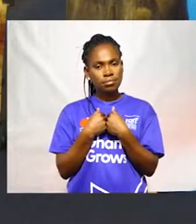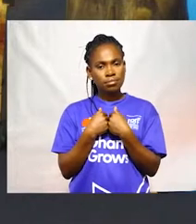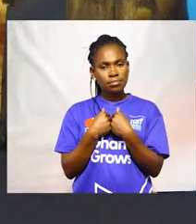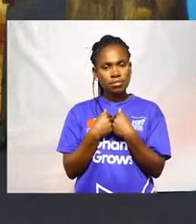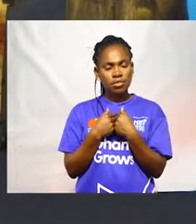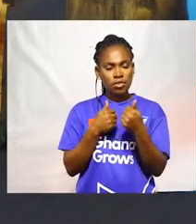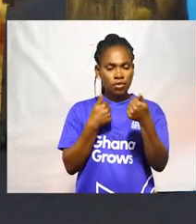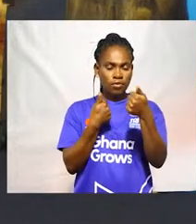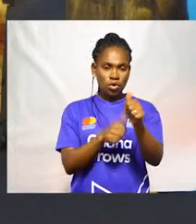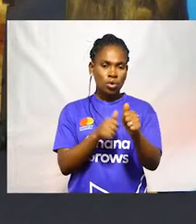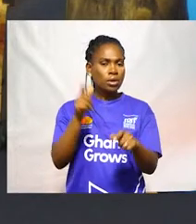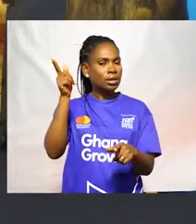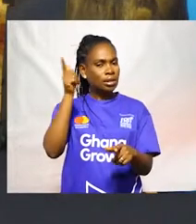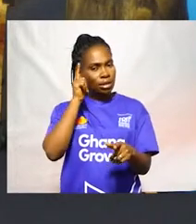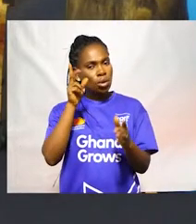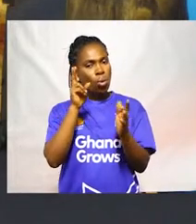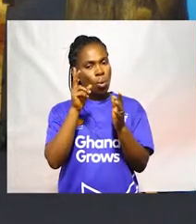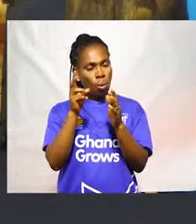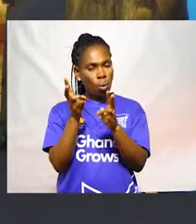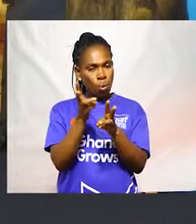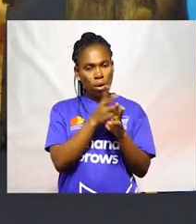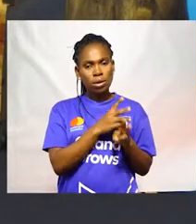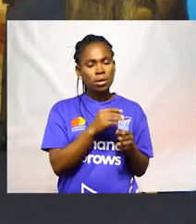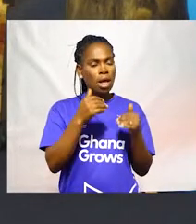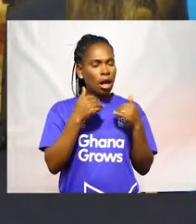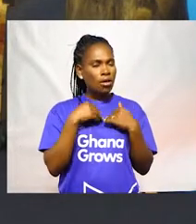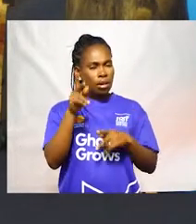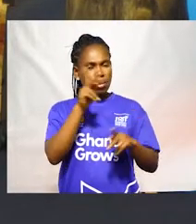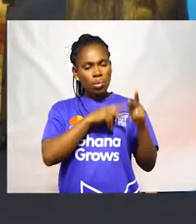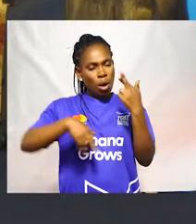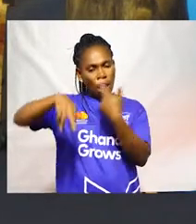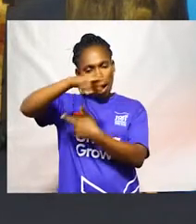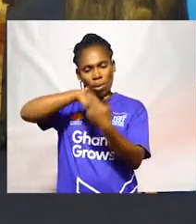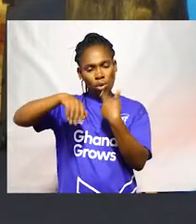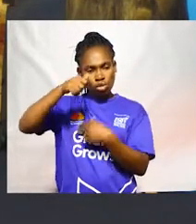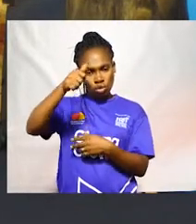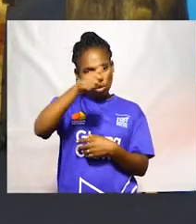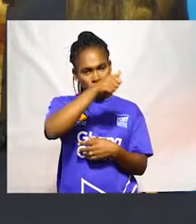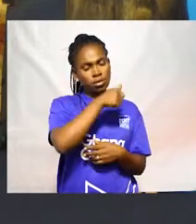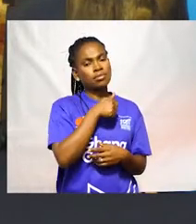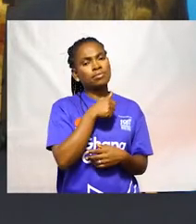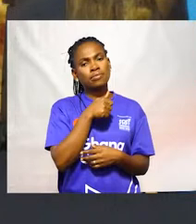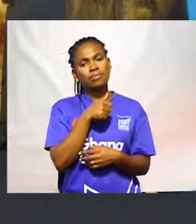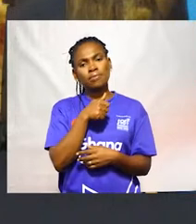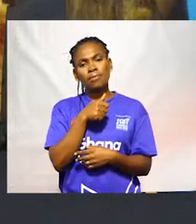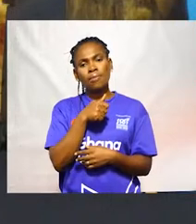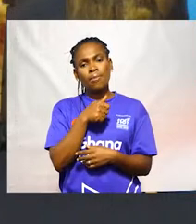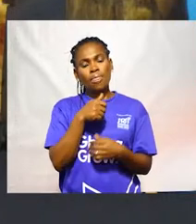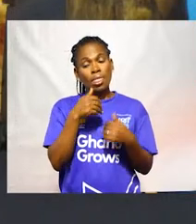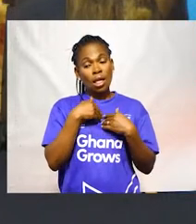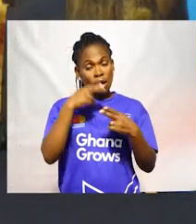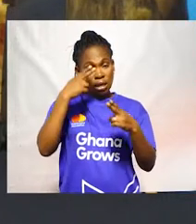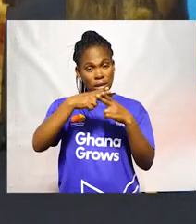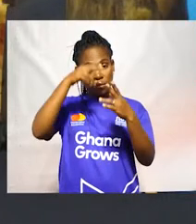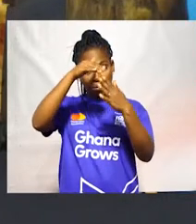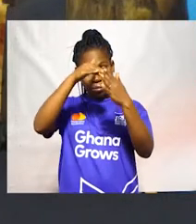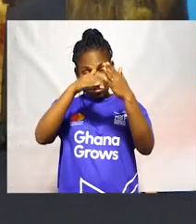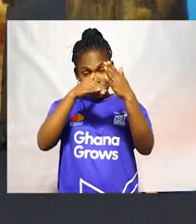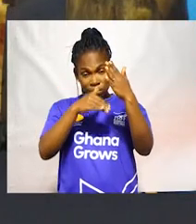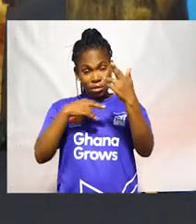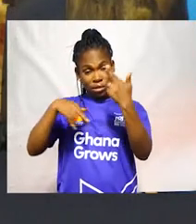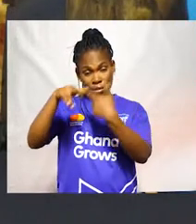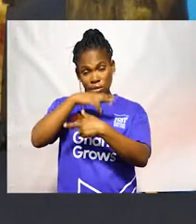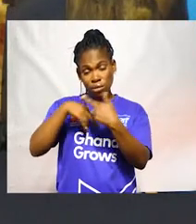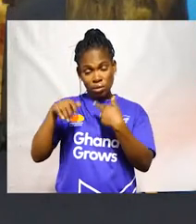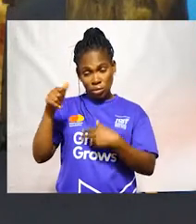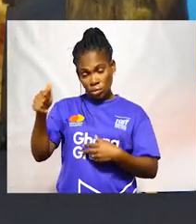Follow, listen, watch. But there are people around you. For all of us, for all these names I'm mentioning, there are people who are